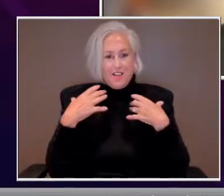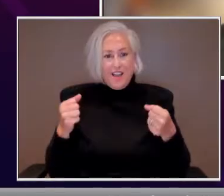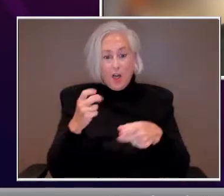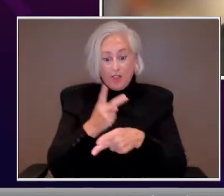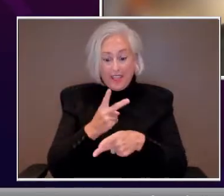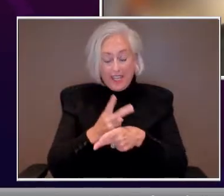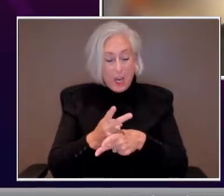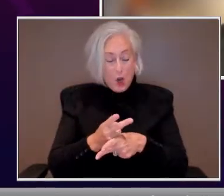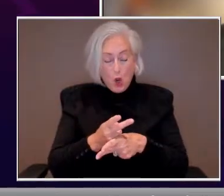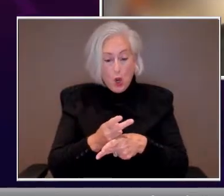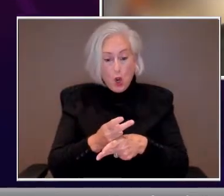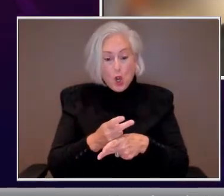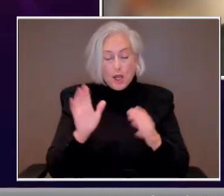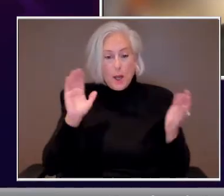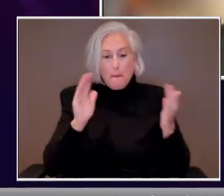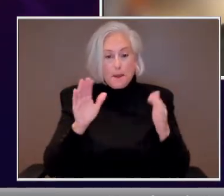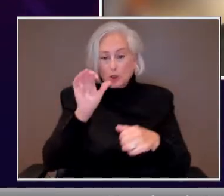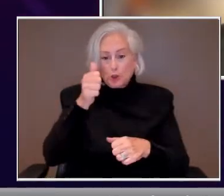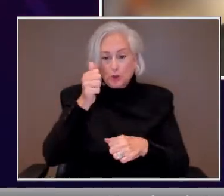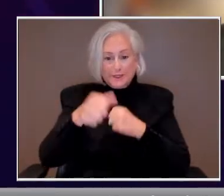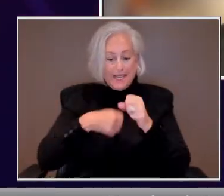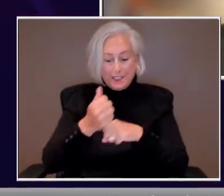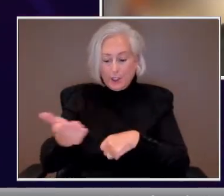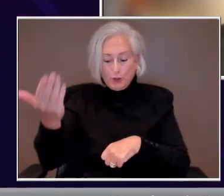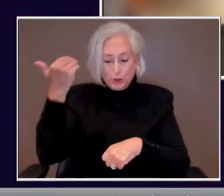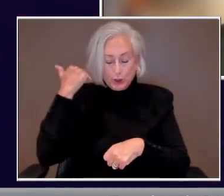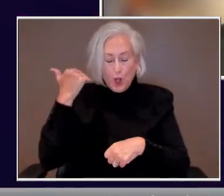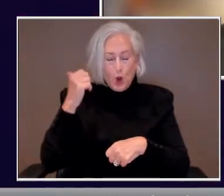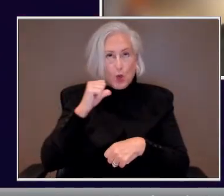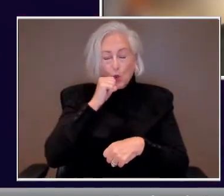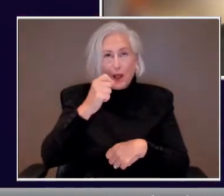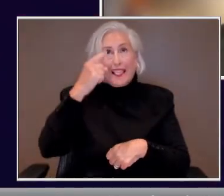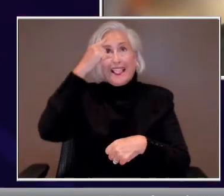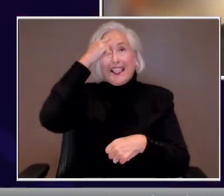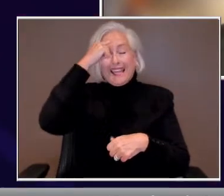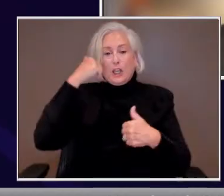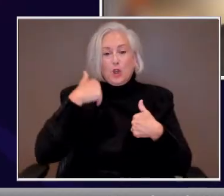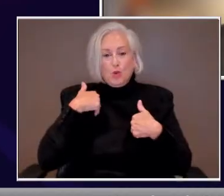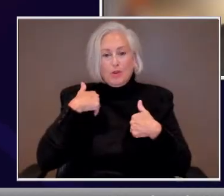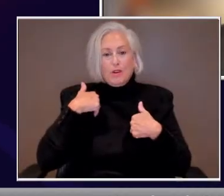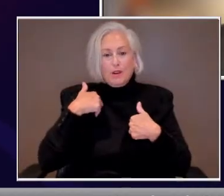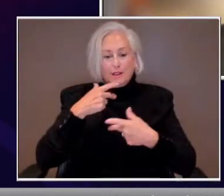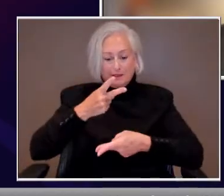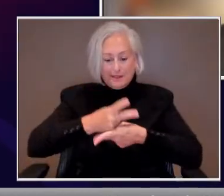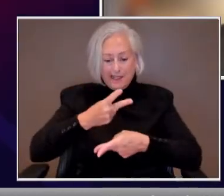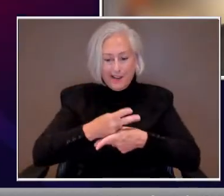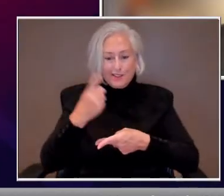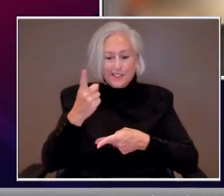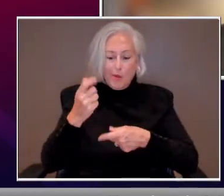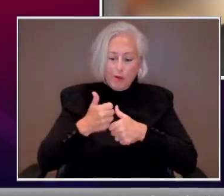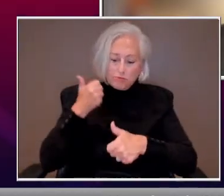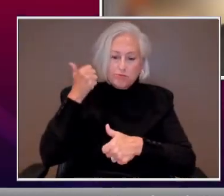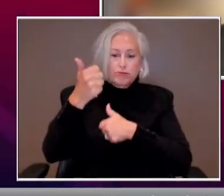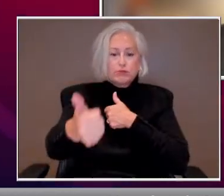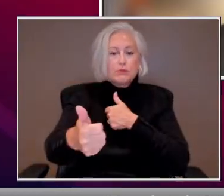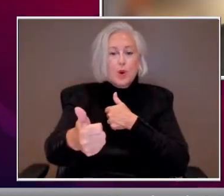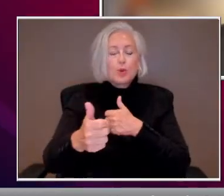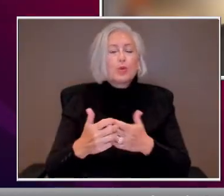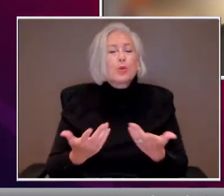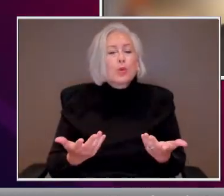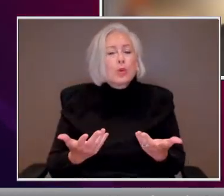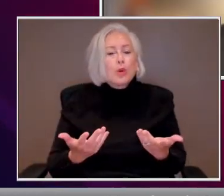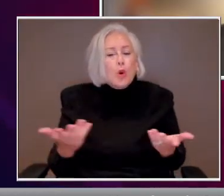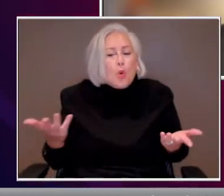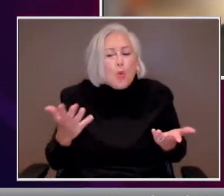years ago, I wouldn't have dreamed something like this would be available. What was it like for you?